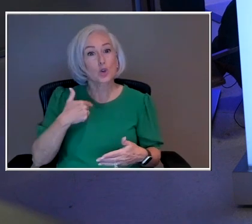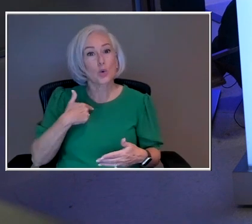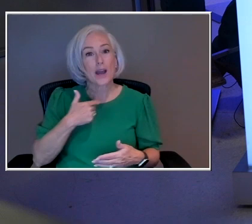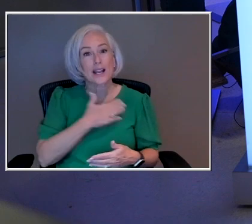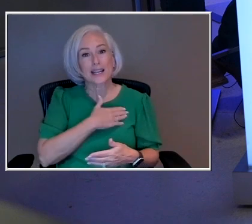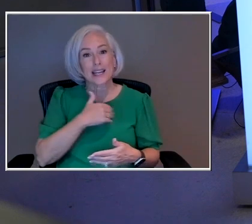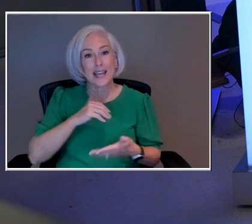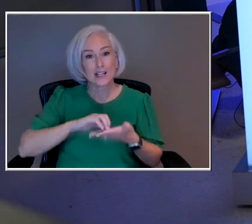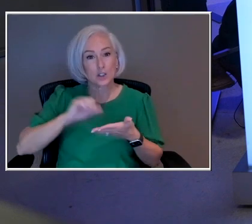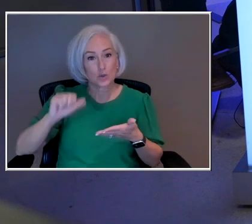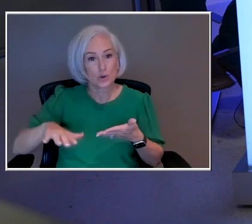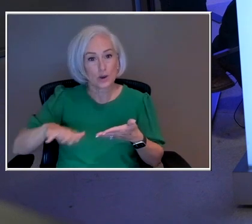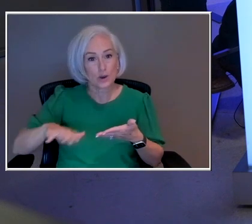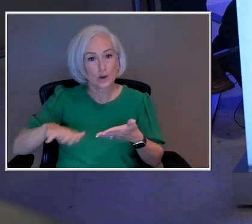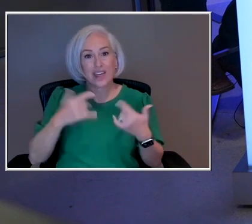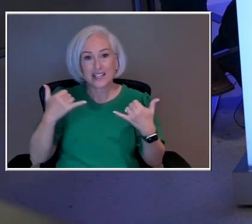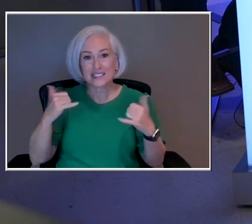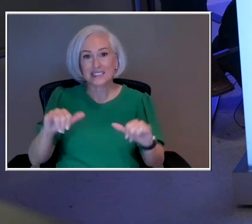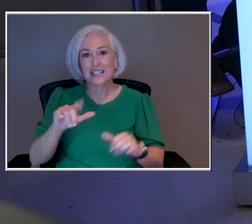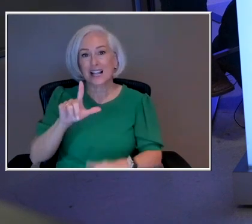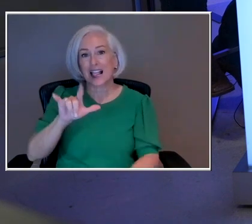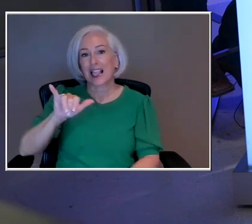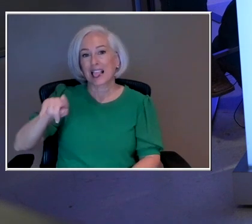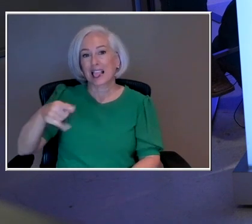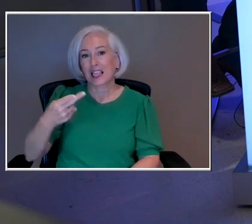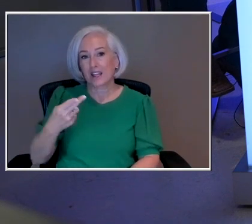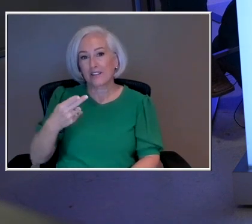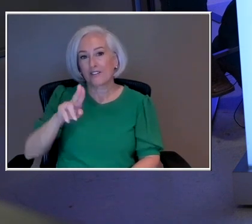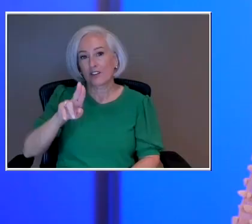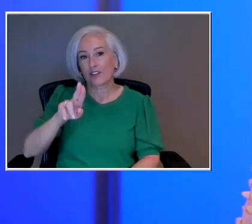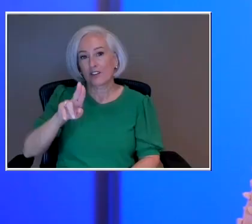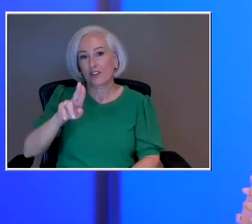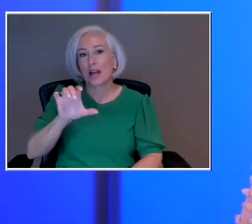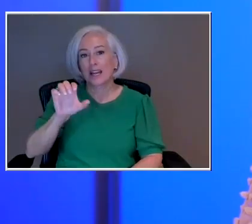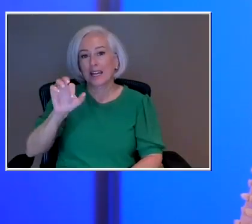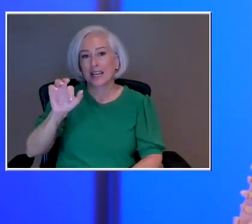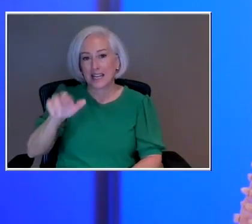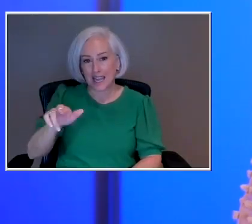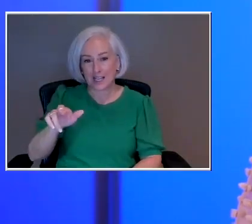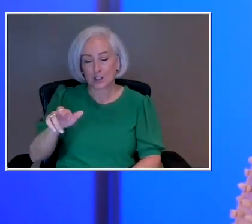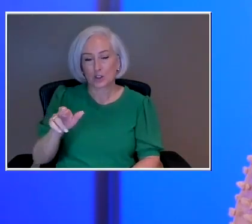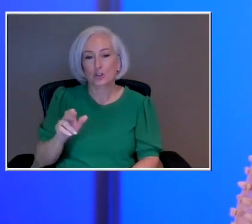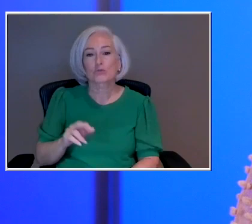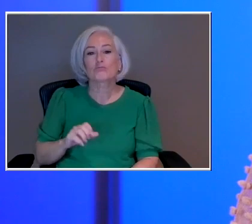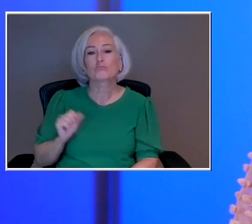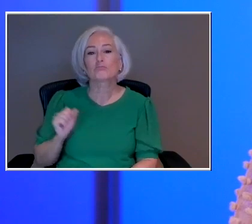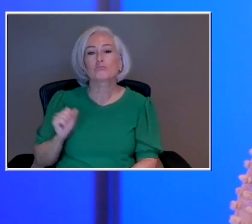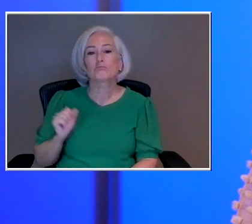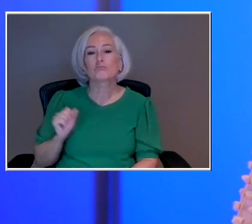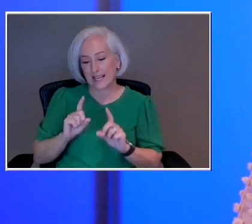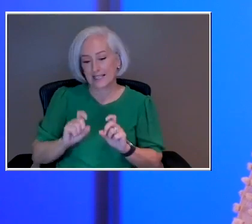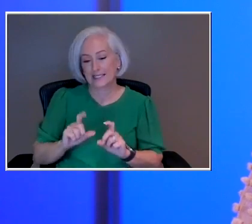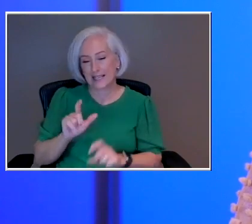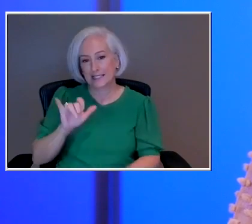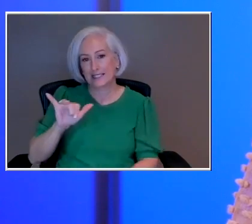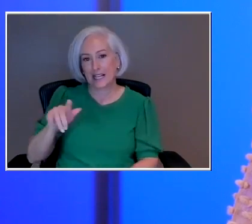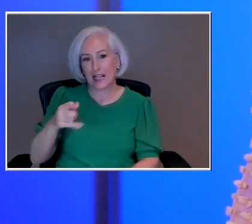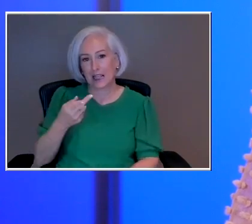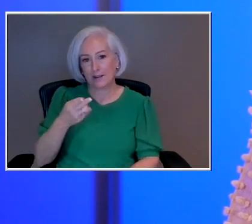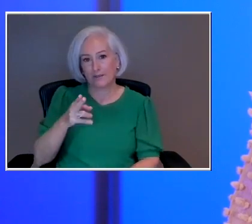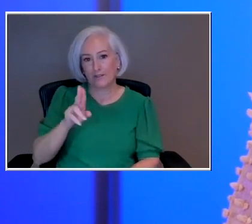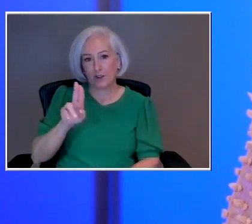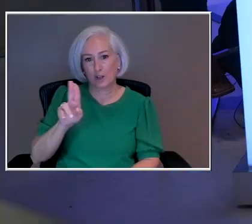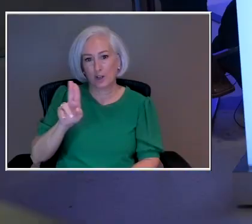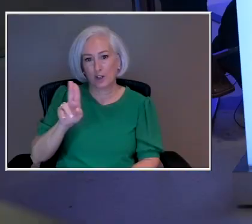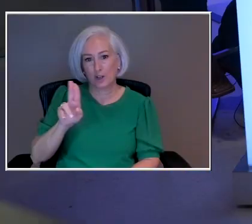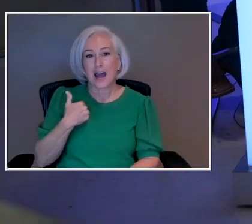what I understand? Is that they correct? test the lymph nodes Okay. when they do the mastectomy. So, and I did have a small amount of cancer in one of my lymph nodes. What do